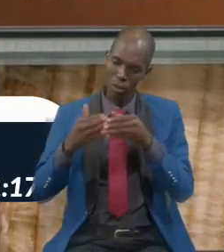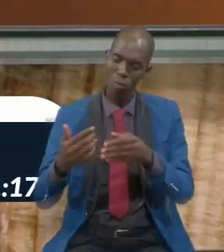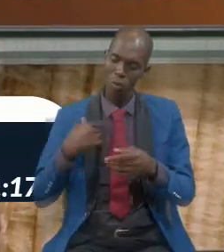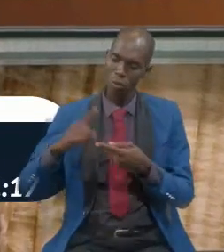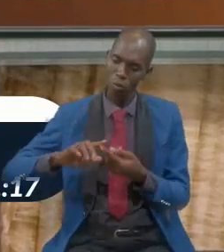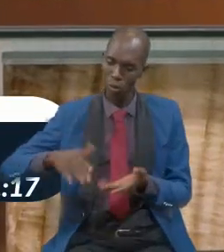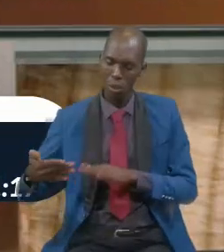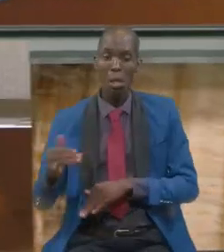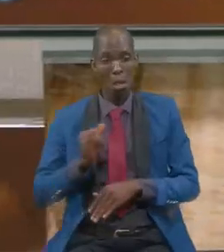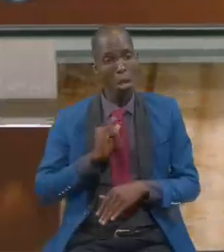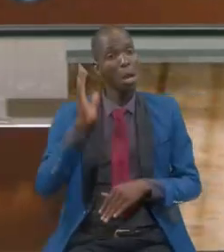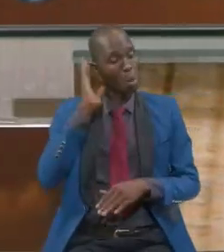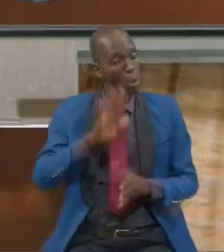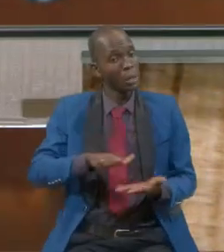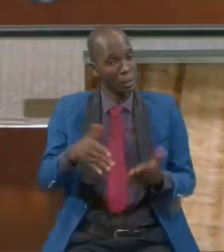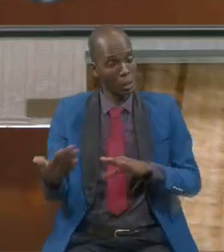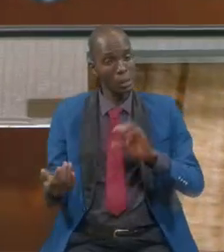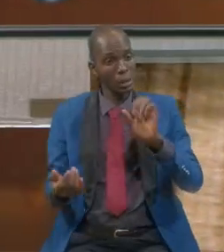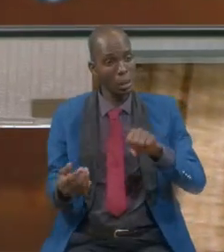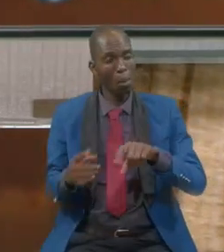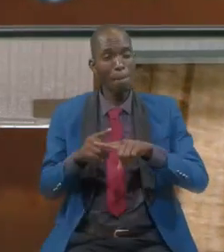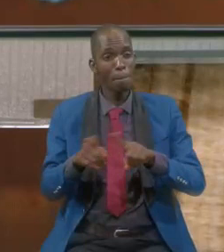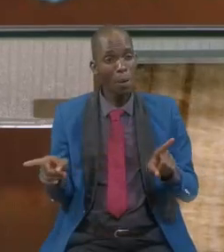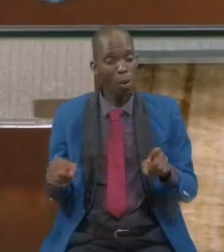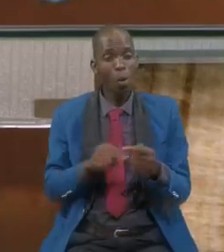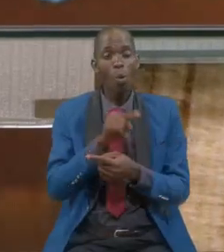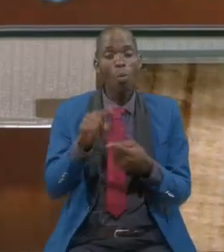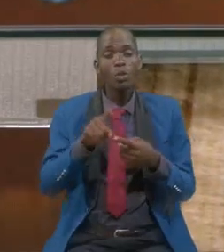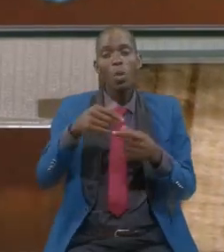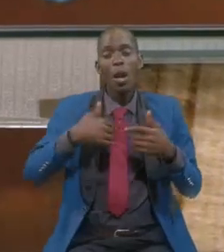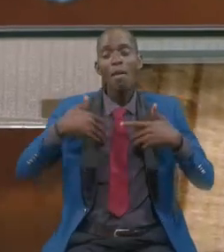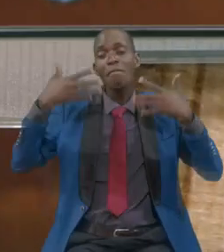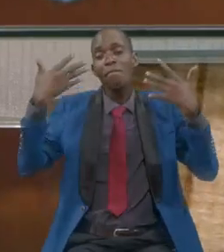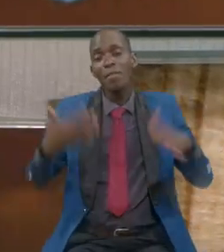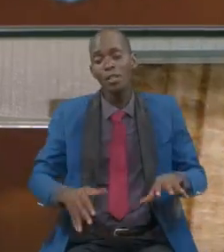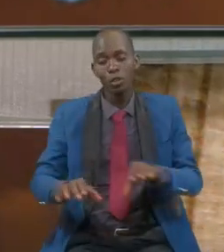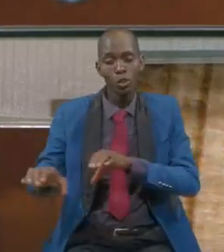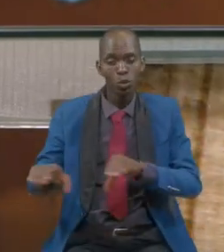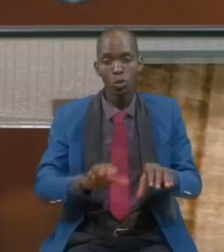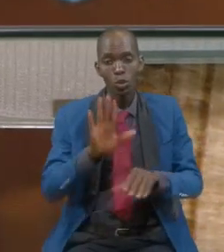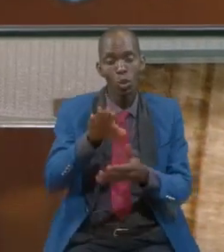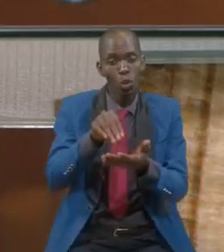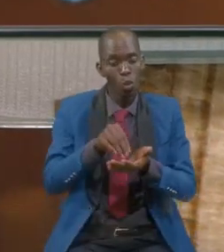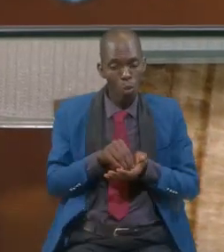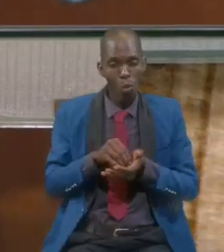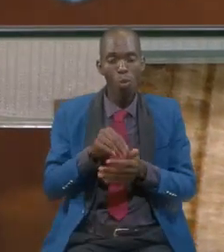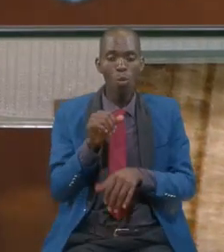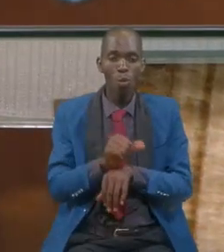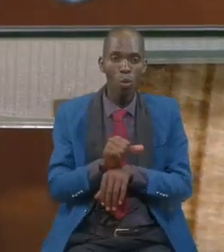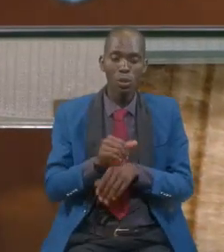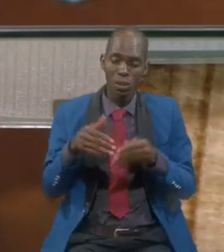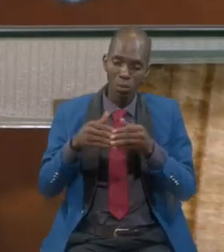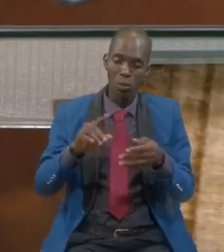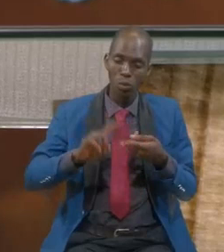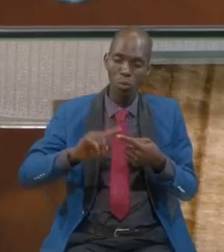die but when you have done that when you have done your words and you led of the son of man then